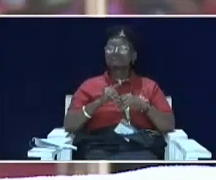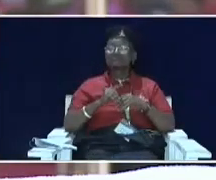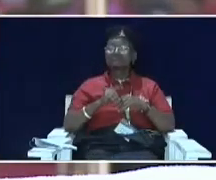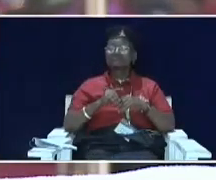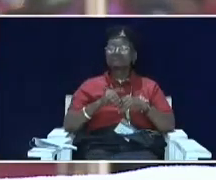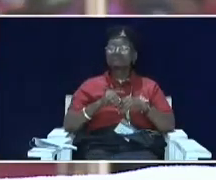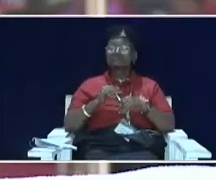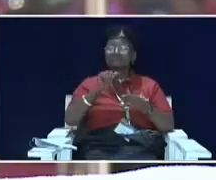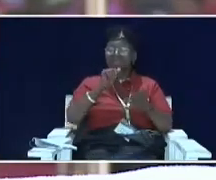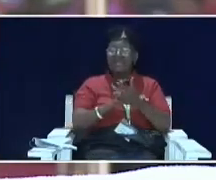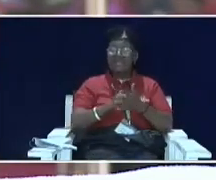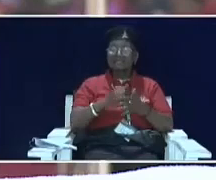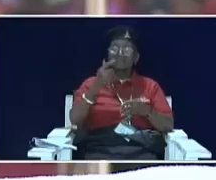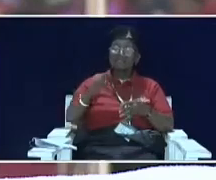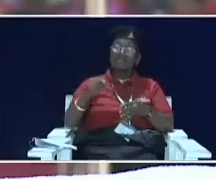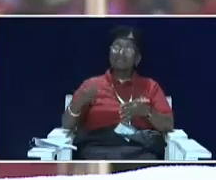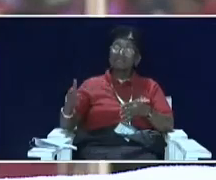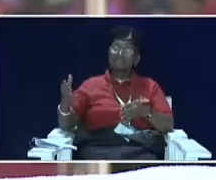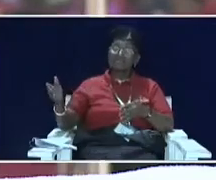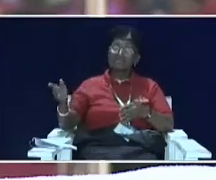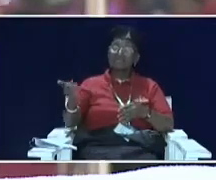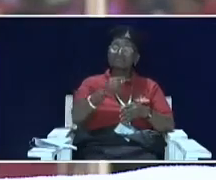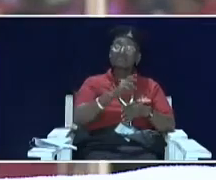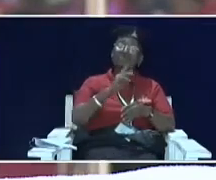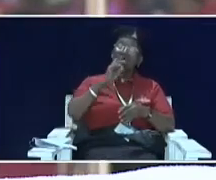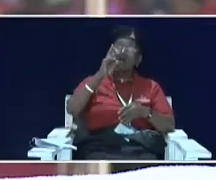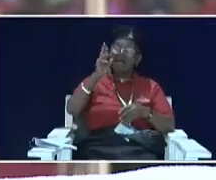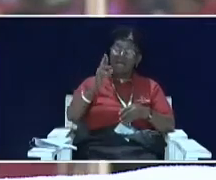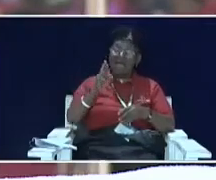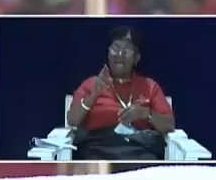that the thing you are afraid of right now